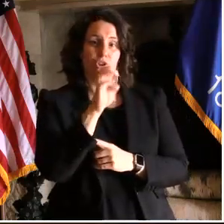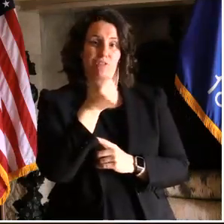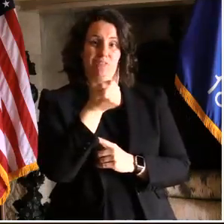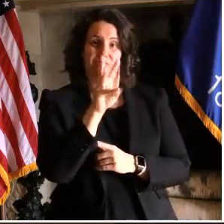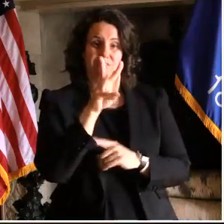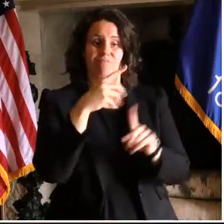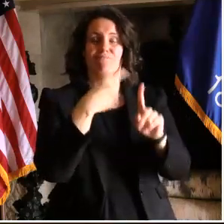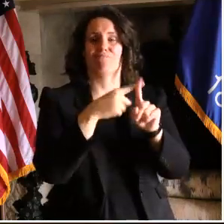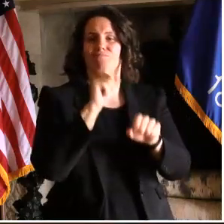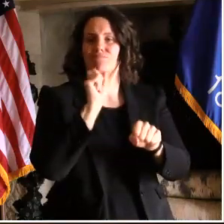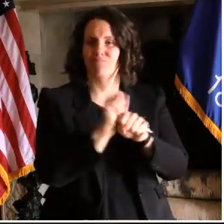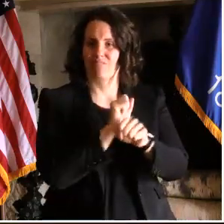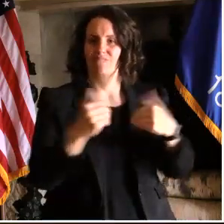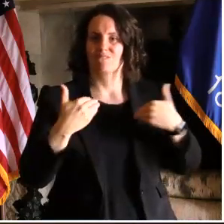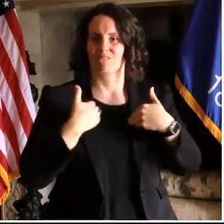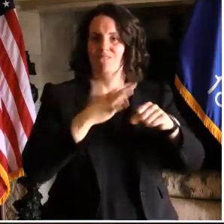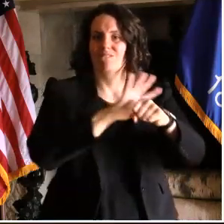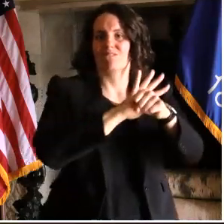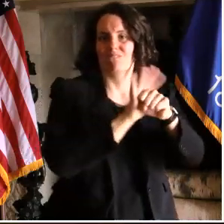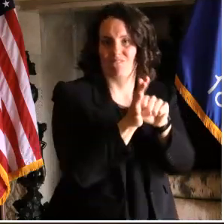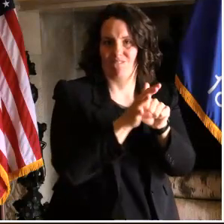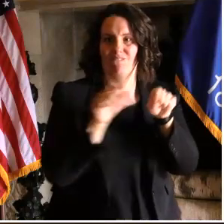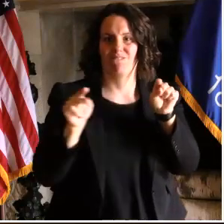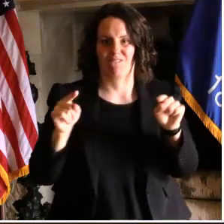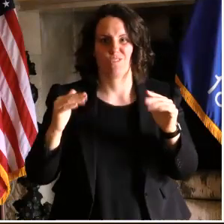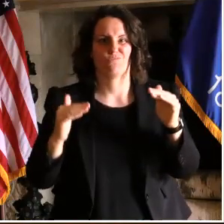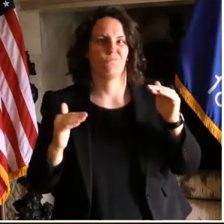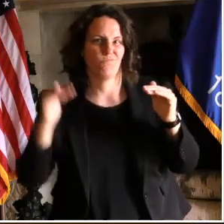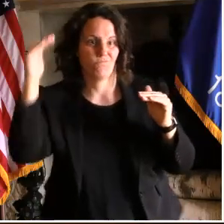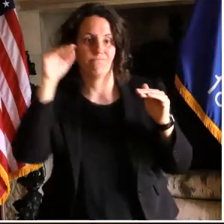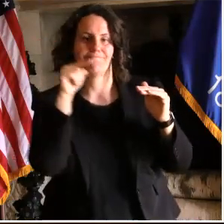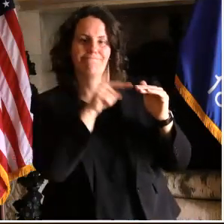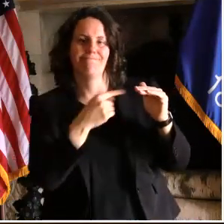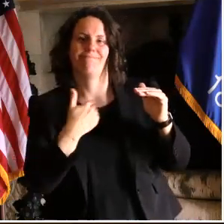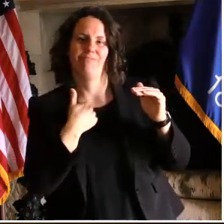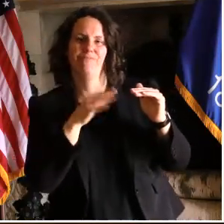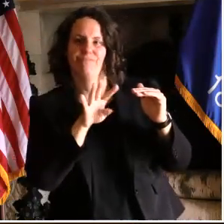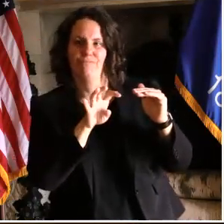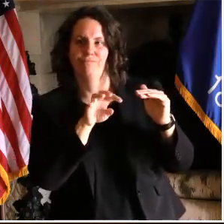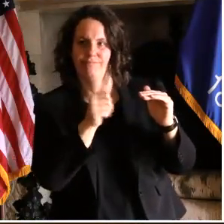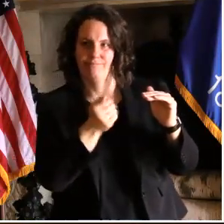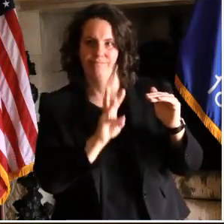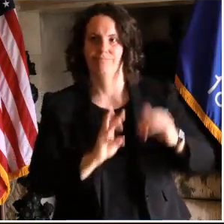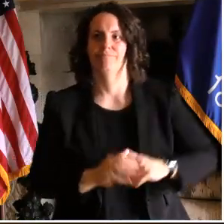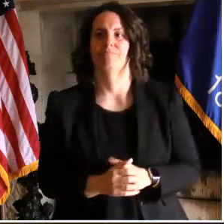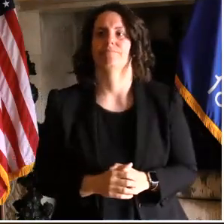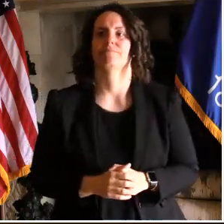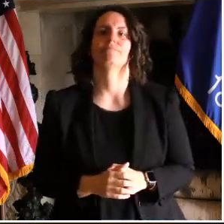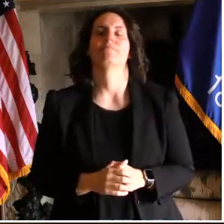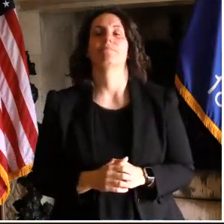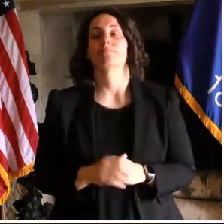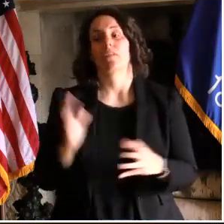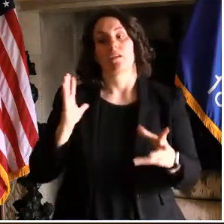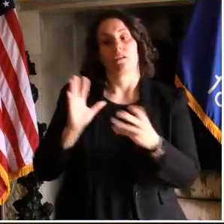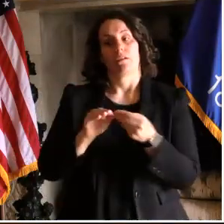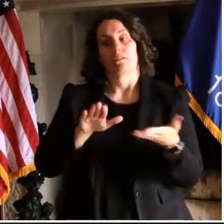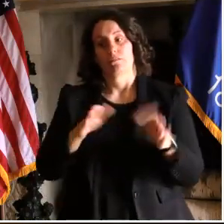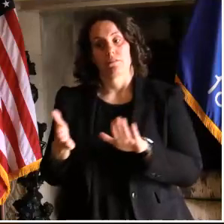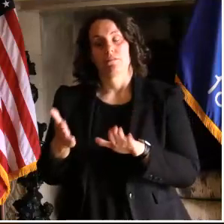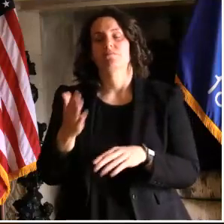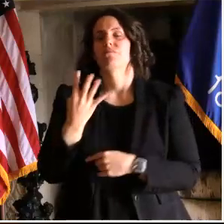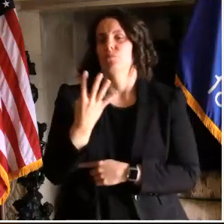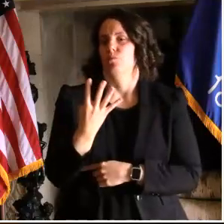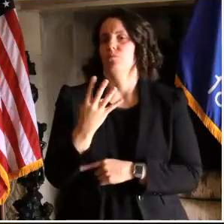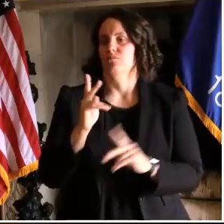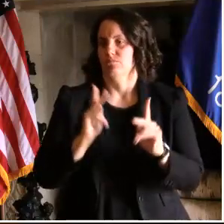We remain in the state of Wisconsin with 4 deaths. As is our usual practice, these numbers will be published on